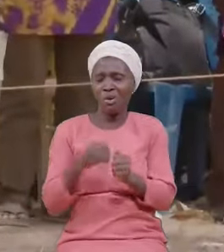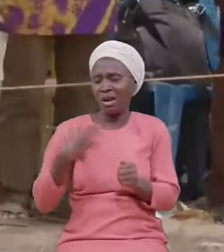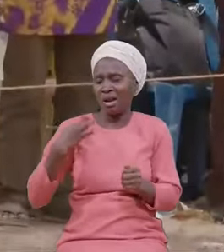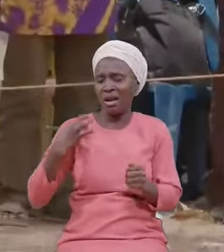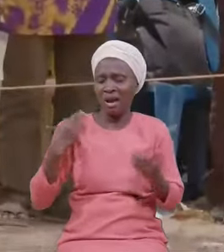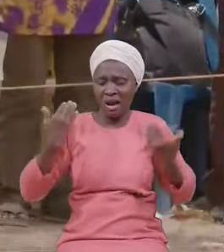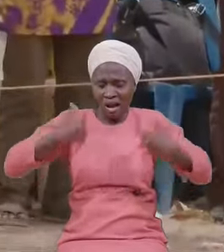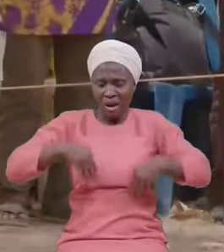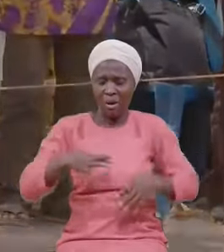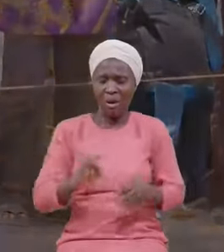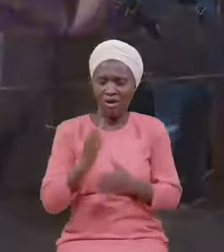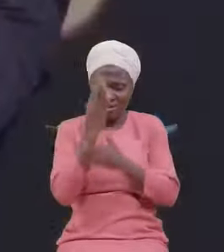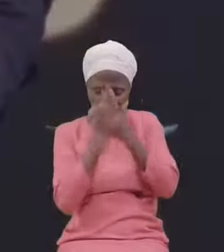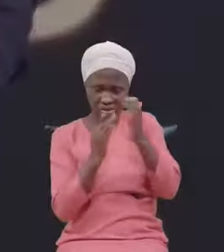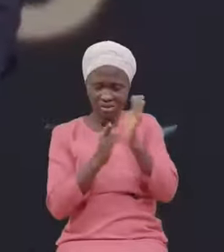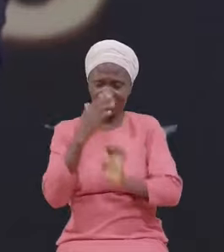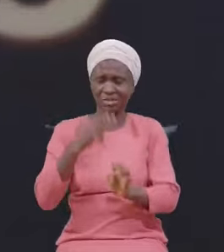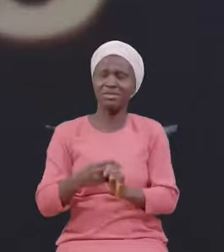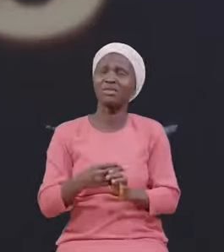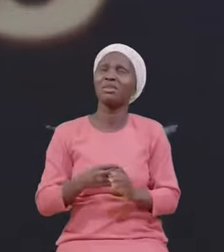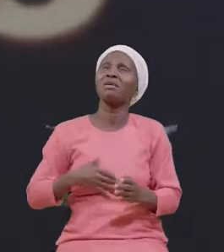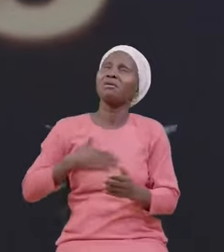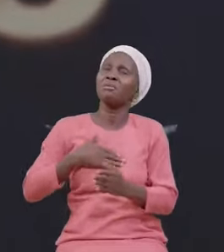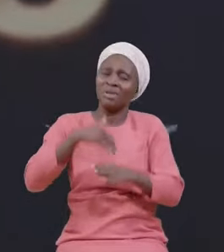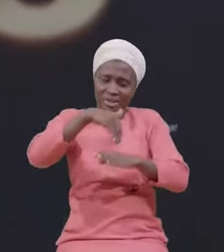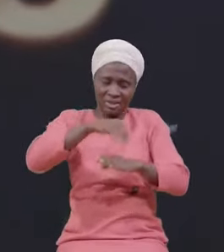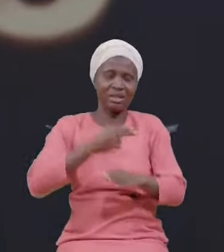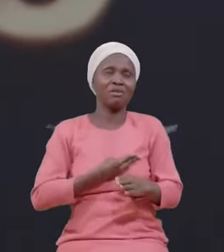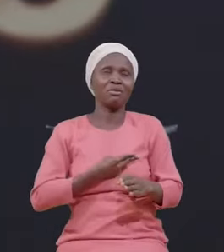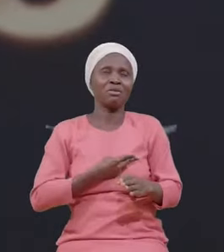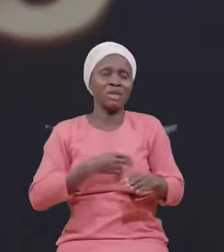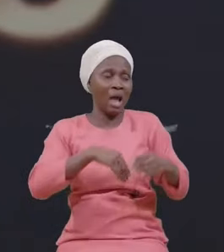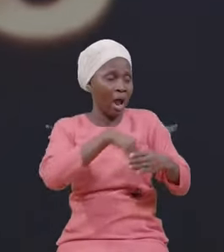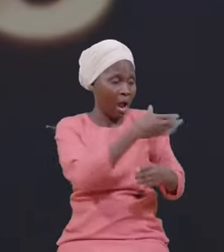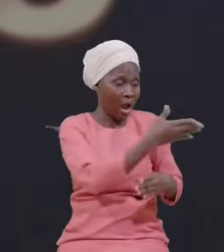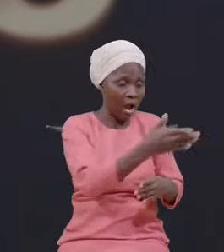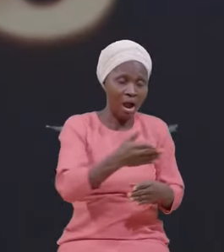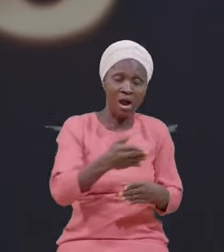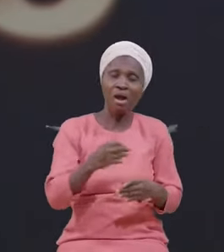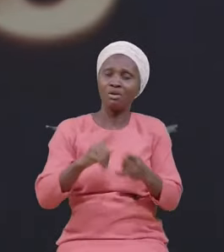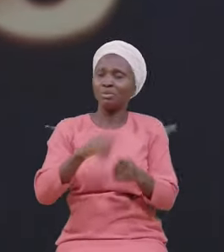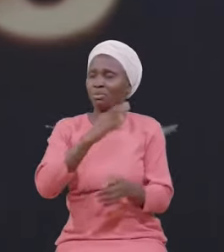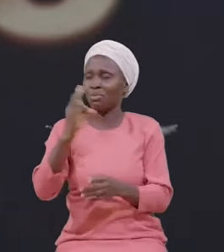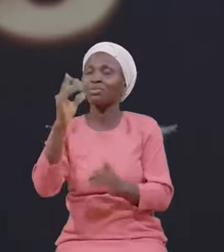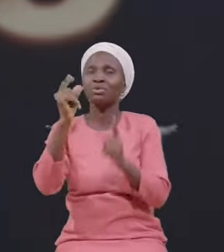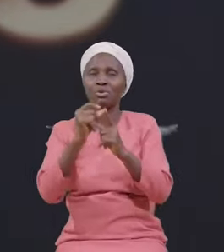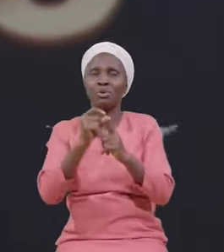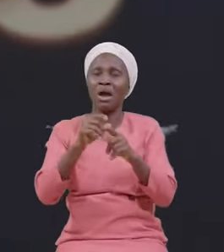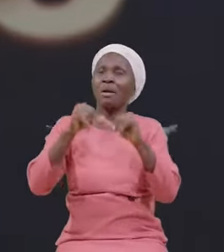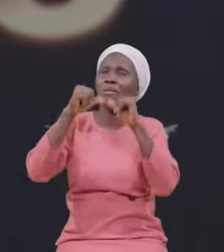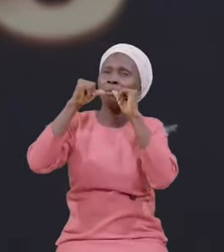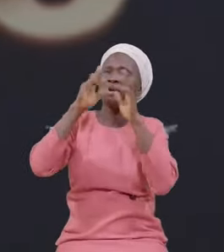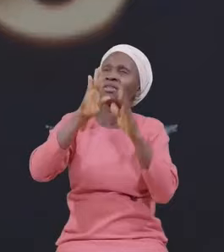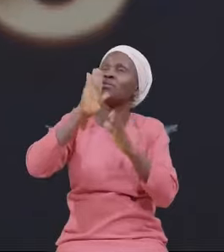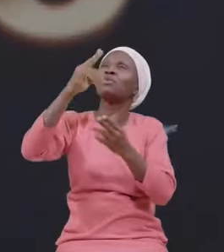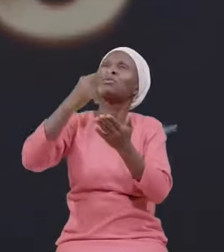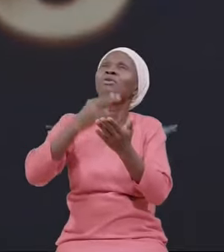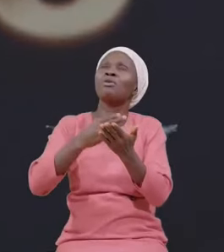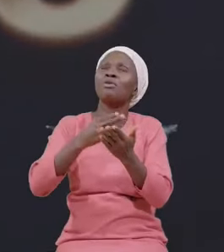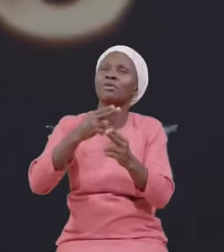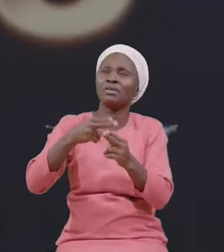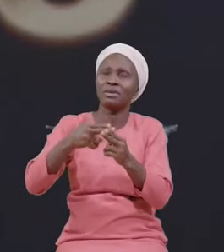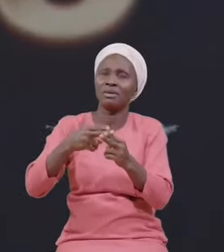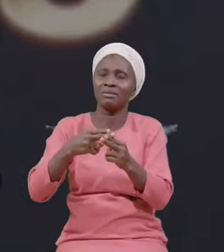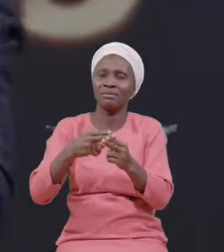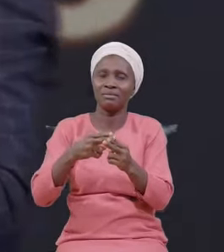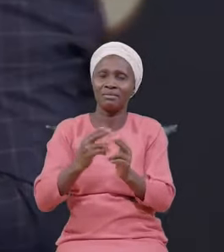send us out as we keep doing your work blessed be your name and the people of God Will shout the loudest